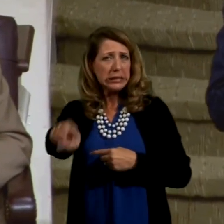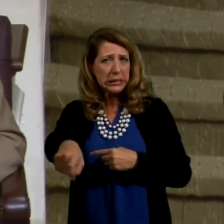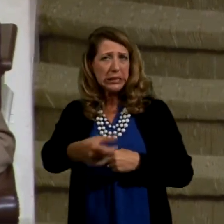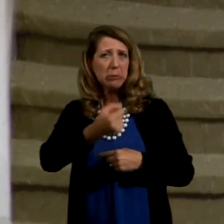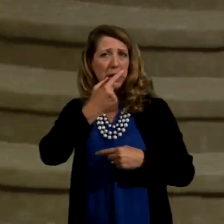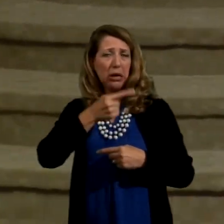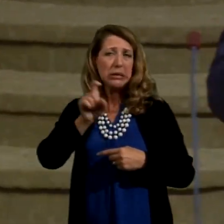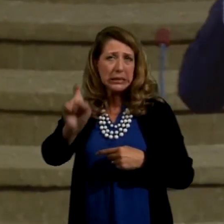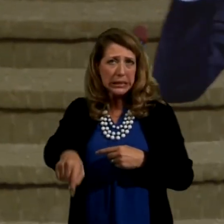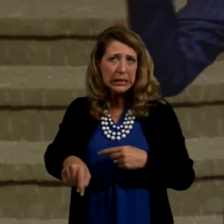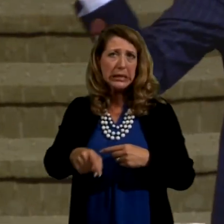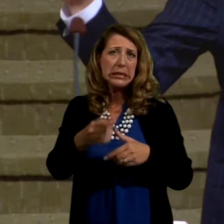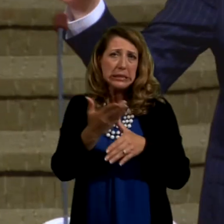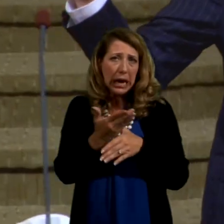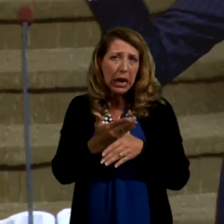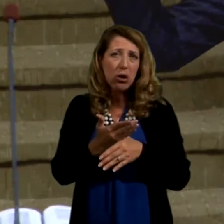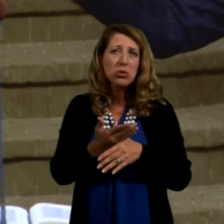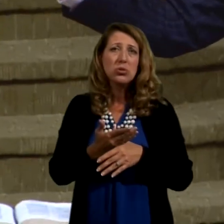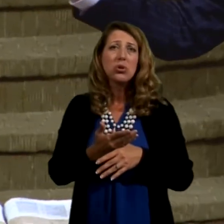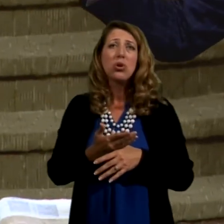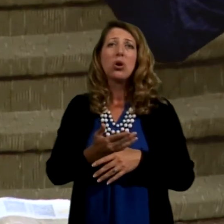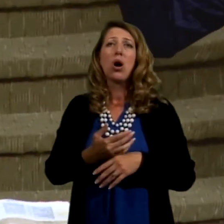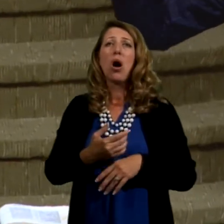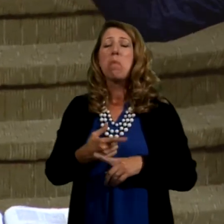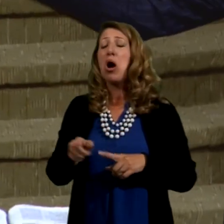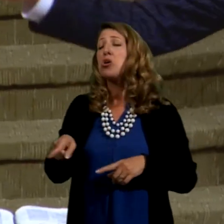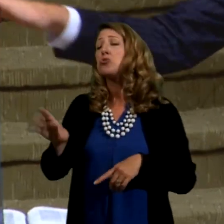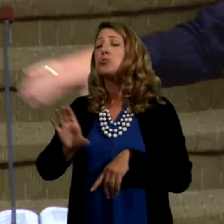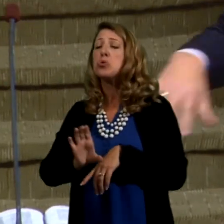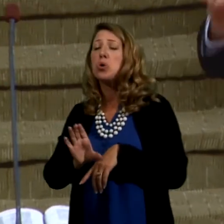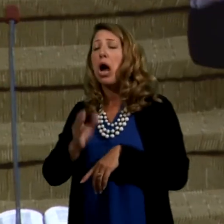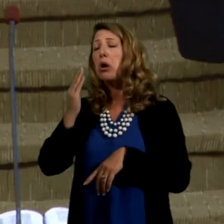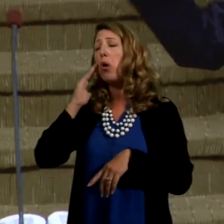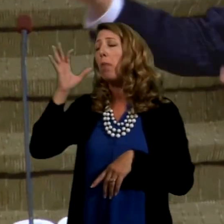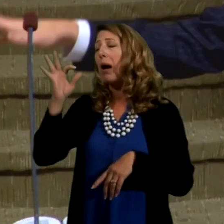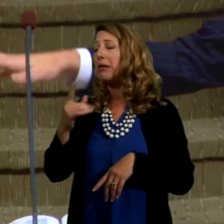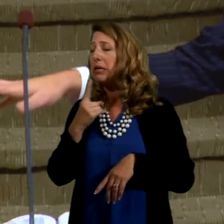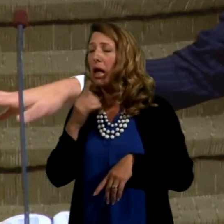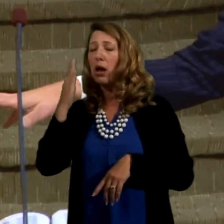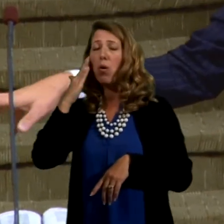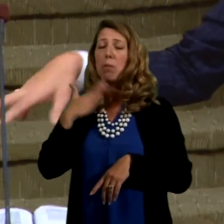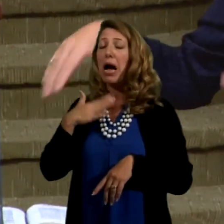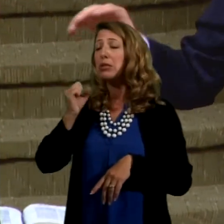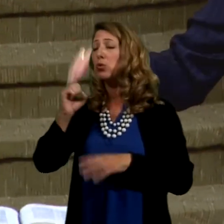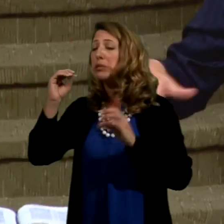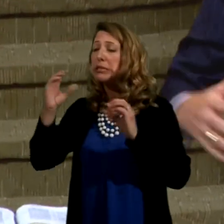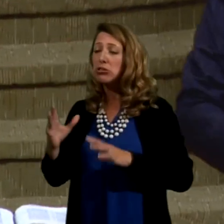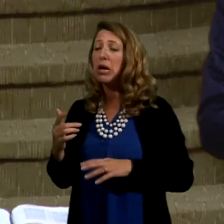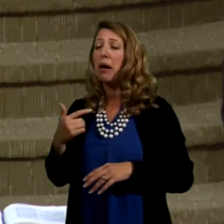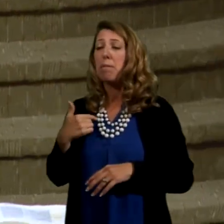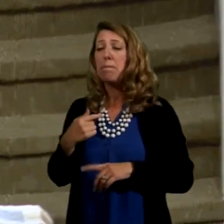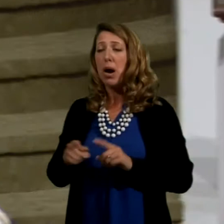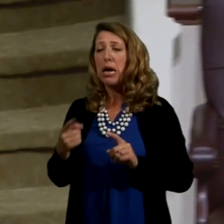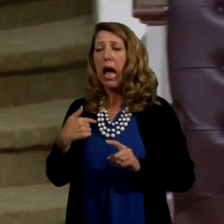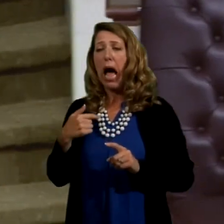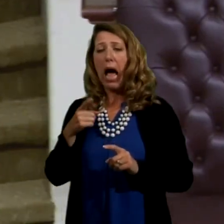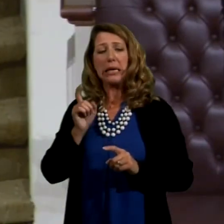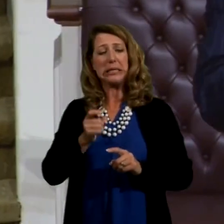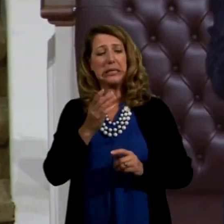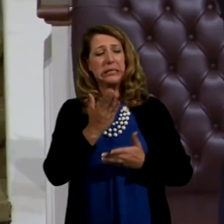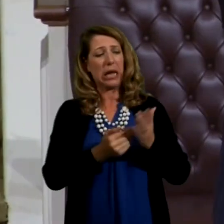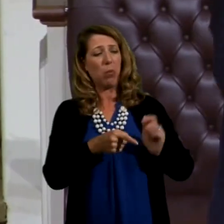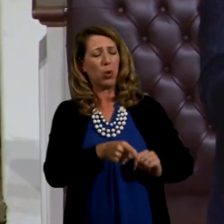of you, you're like, oh yeah, well, that's the church. That's fine. I know what pastor says. I know what my Sunday school teacher teaches and that, but I need to hear from someone who